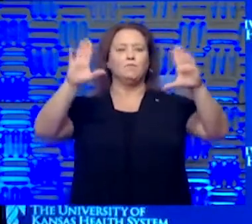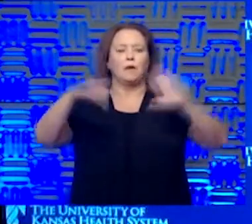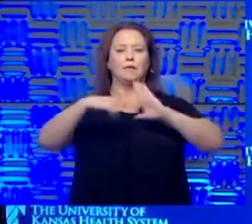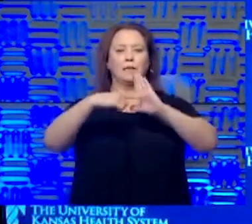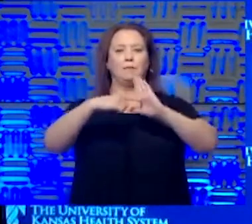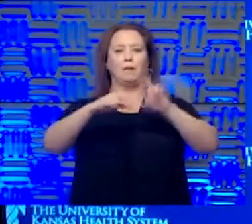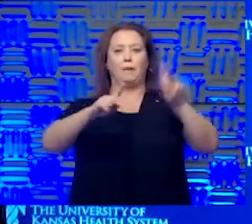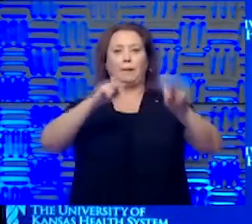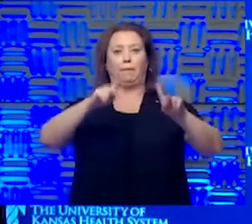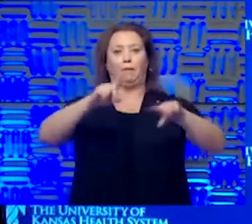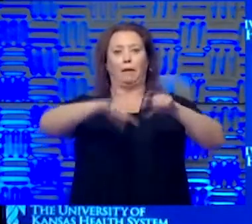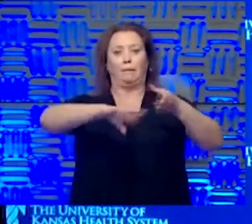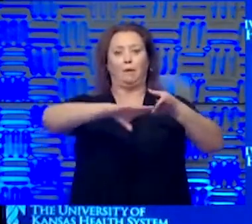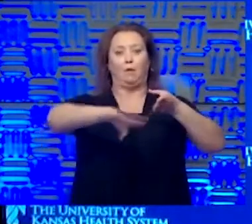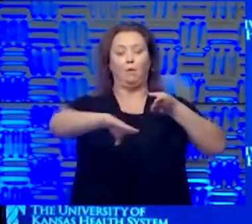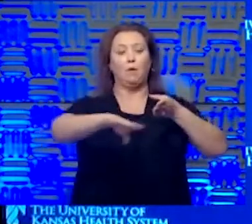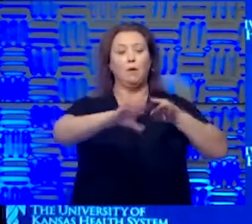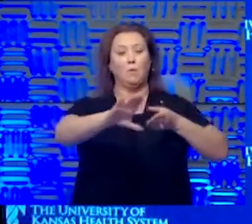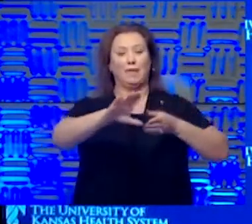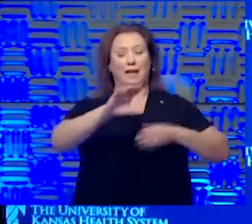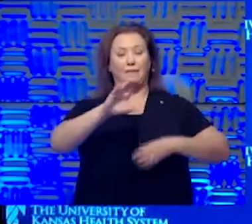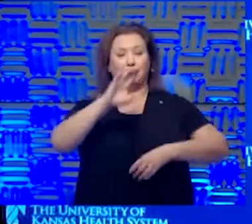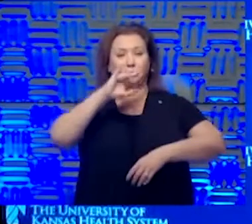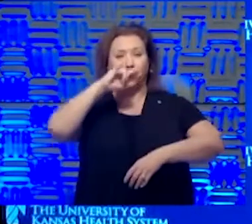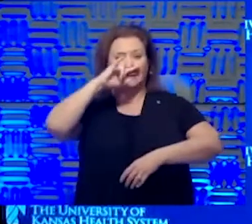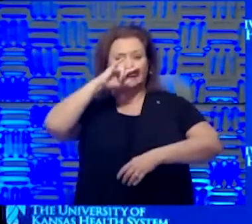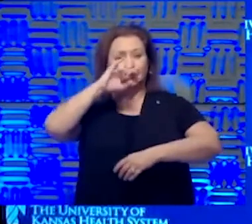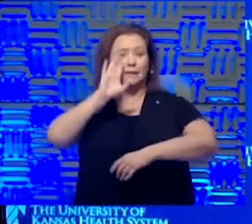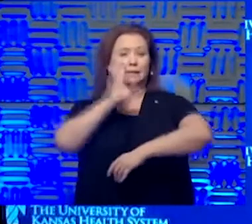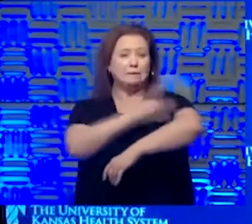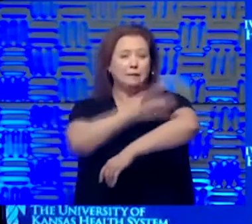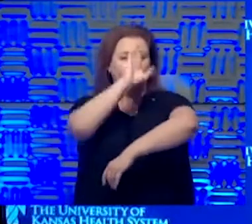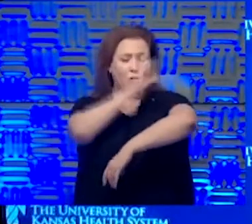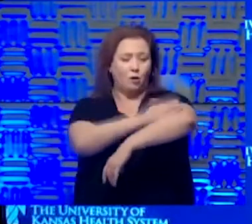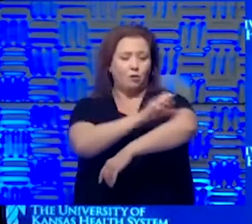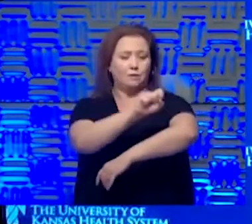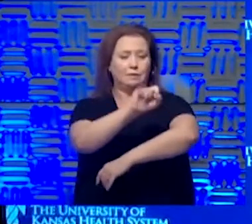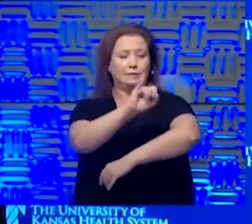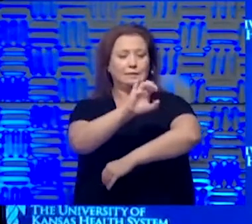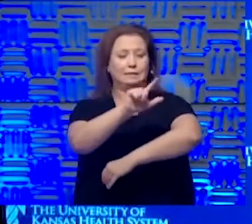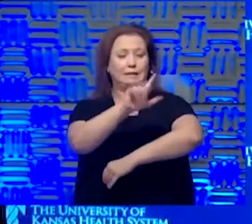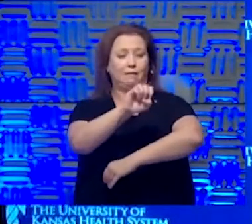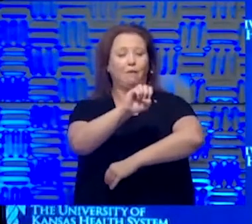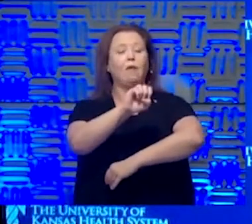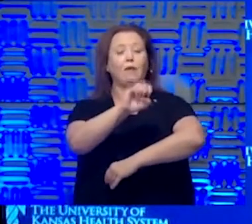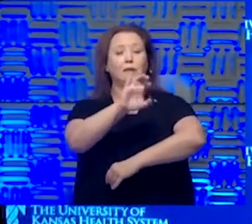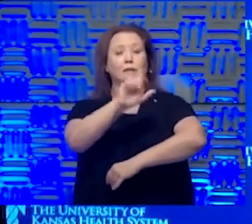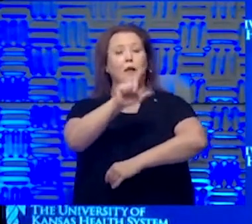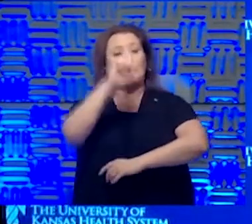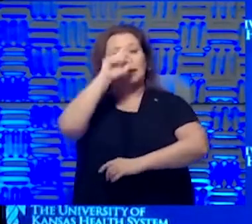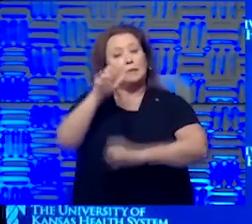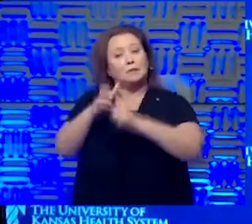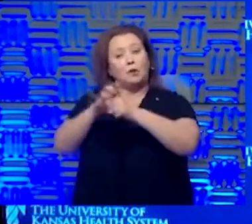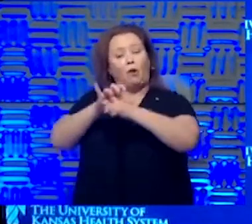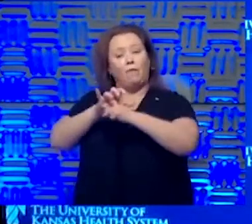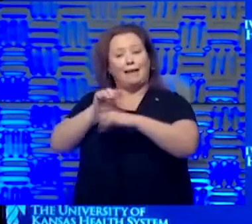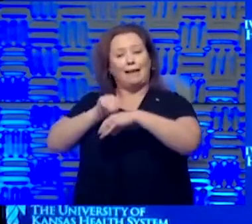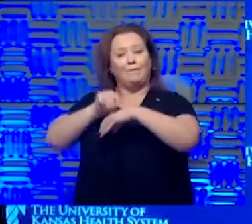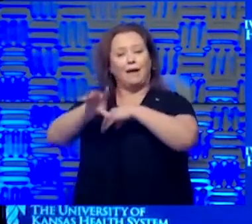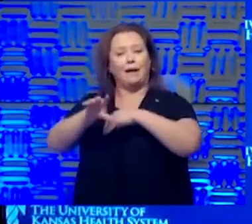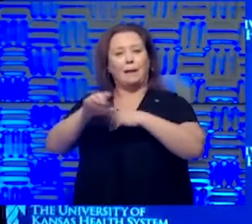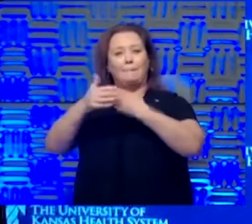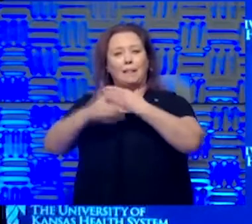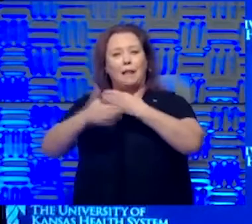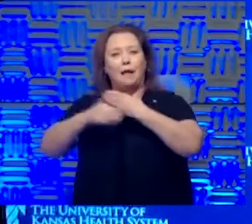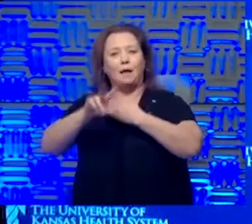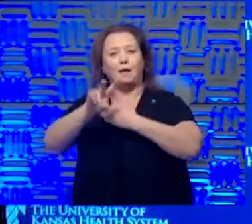their child has sickle cell, and we know that COVID is a disease that can affect blood vessels and inflammation. Oh my gosh, thinking about